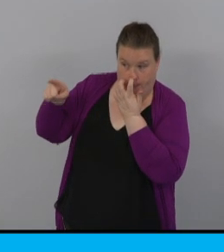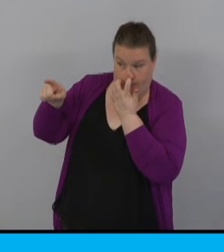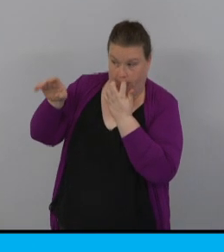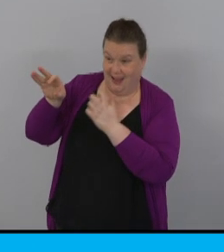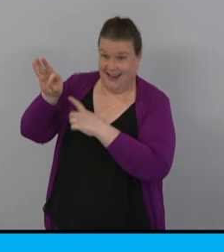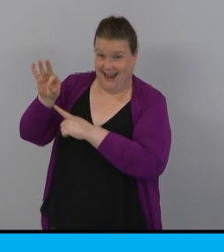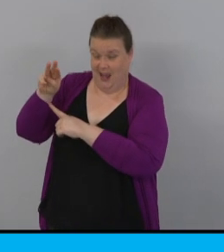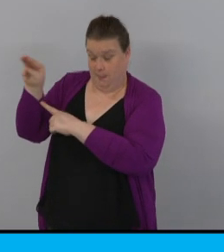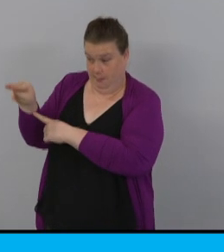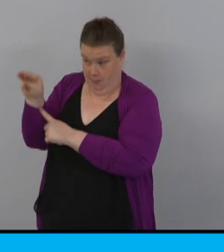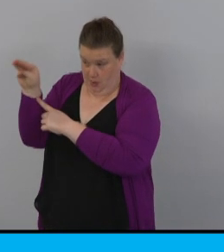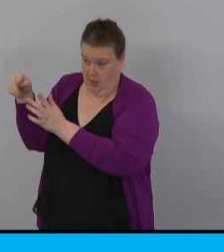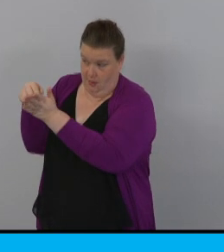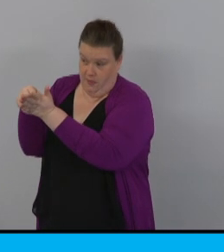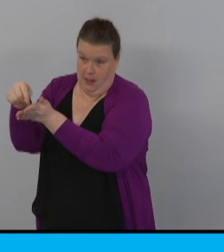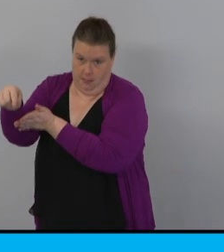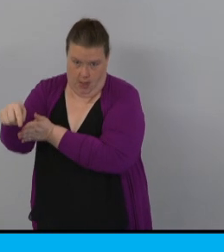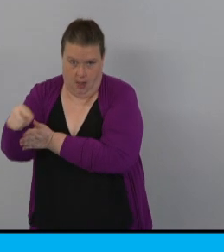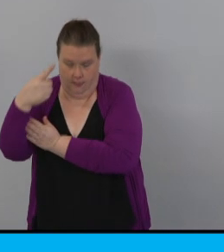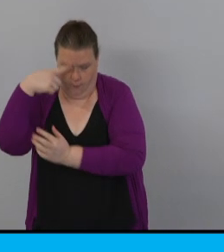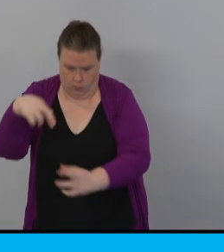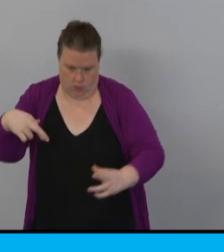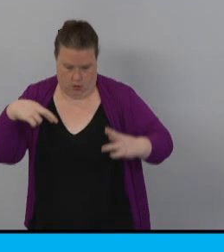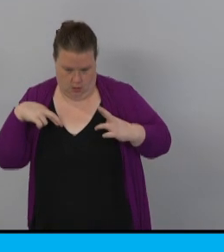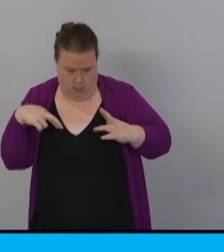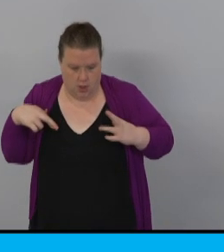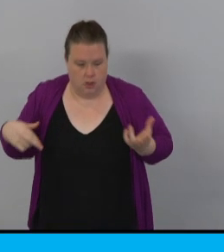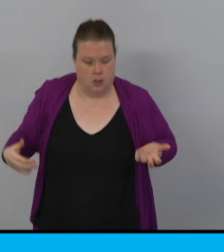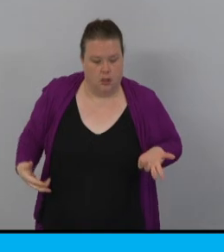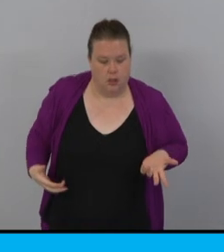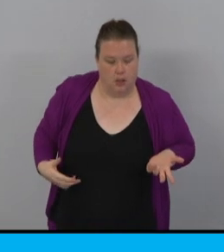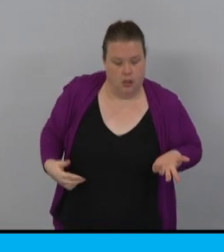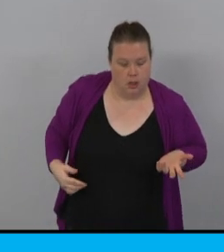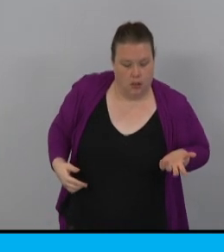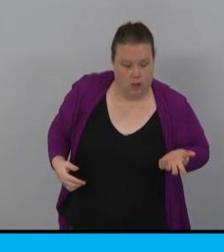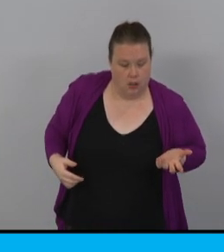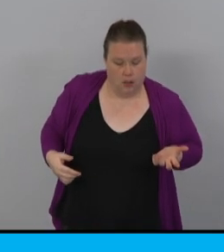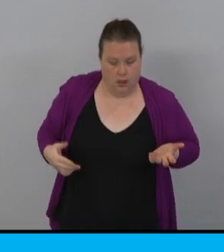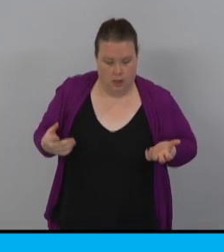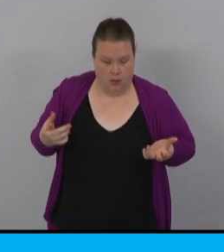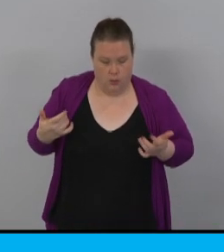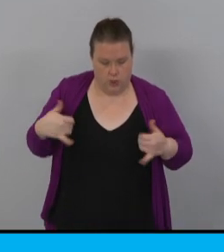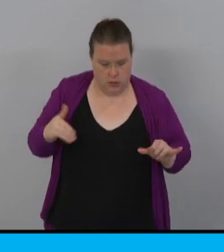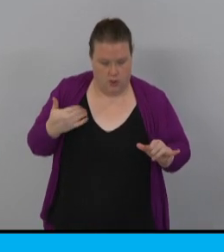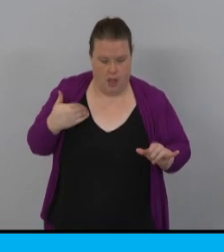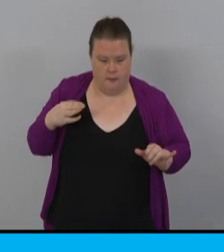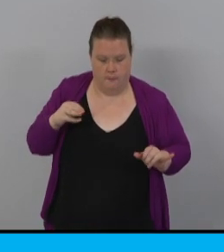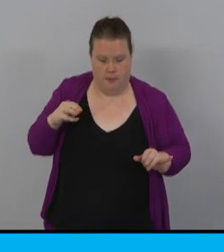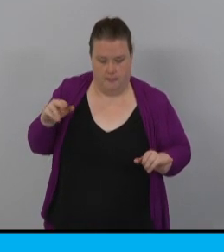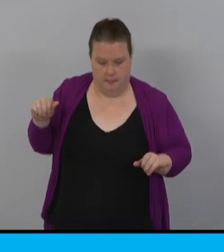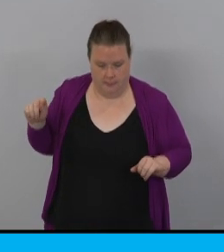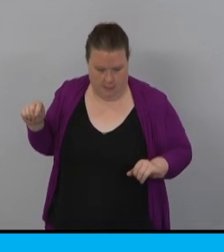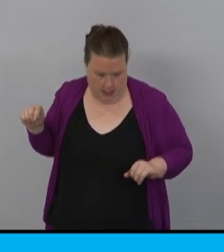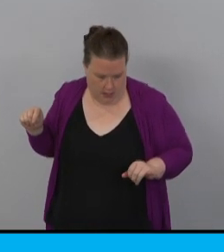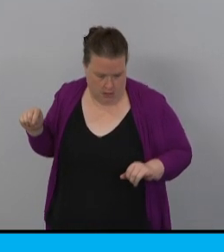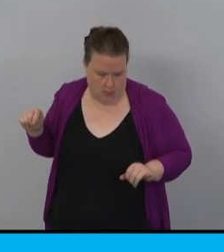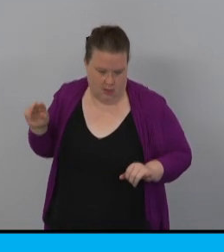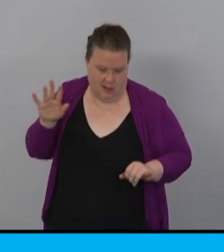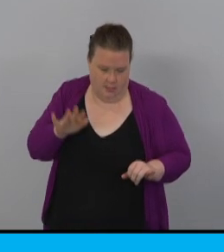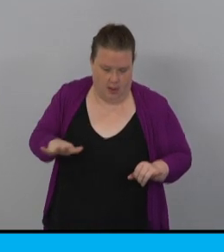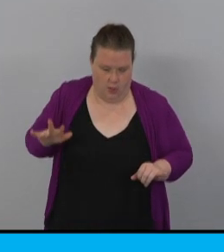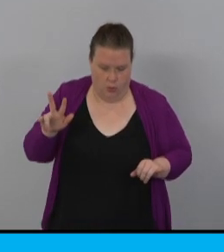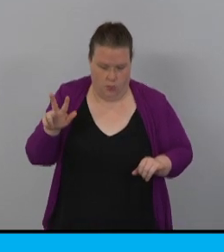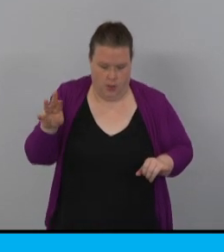our retirement. And then federal programs, mostly indirect cost revenues, MAC and SHARS, what we still have of that, and that's about $3 million